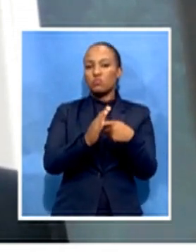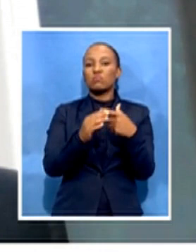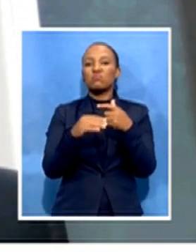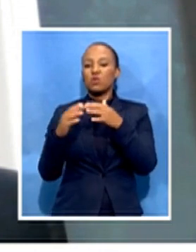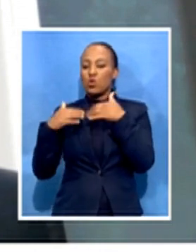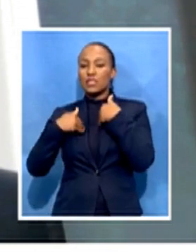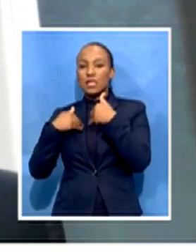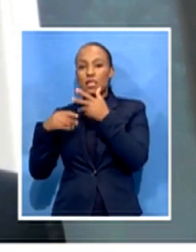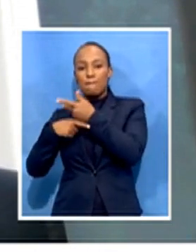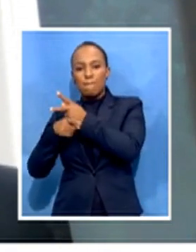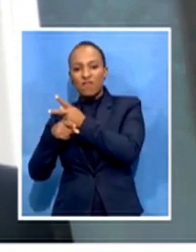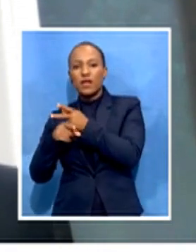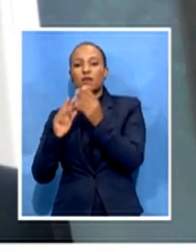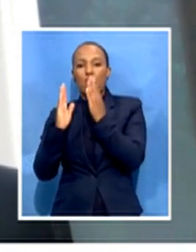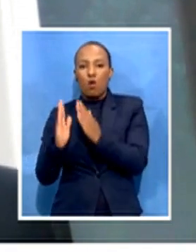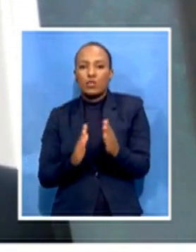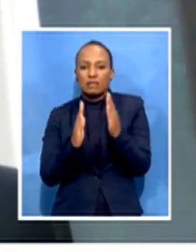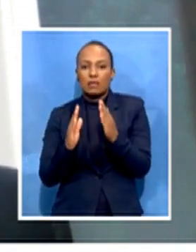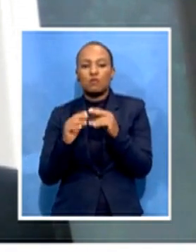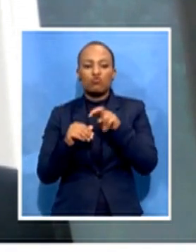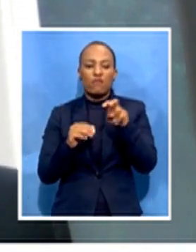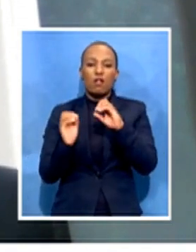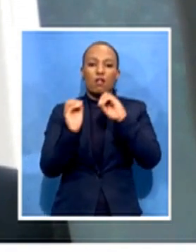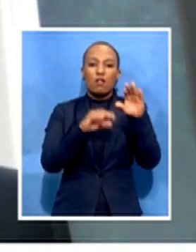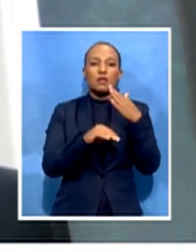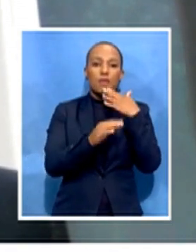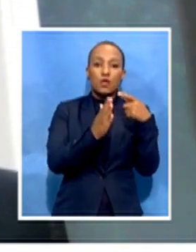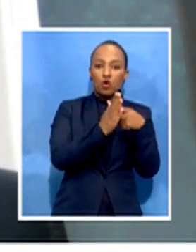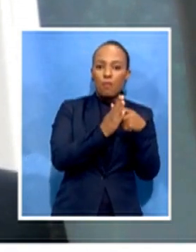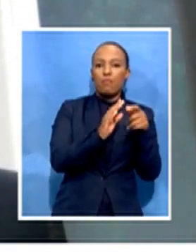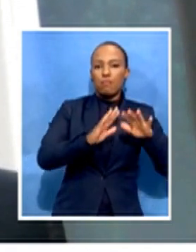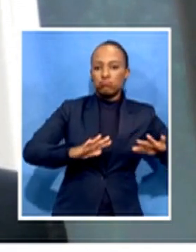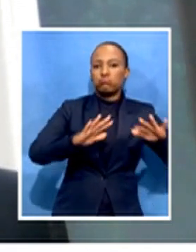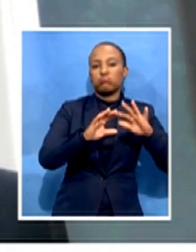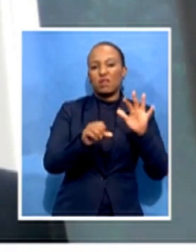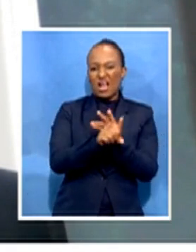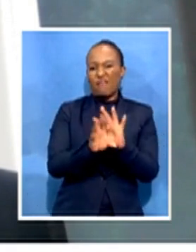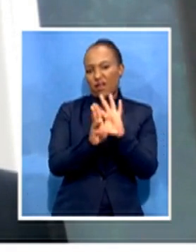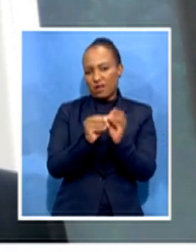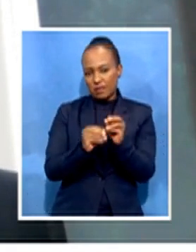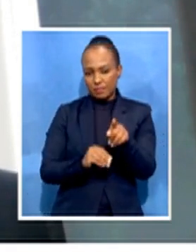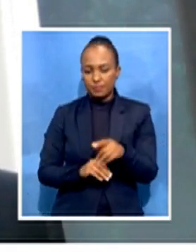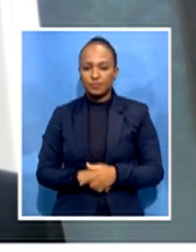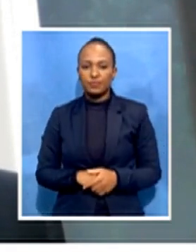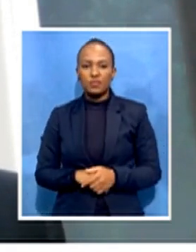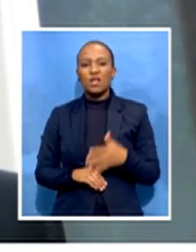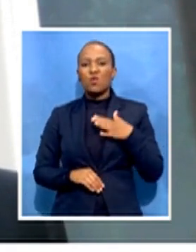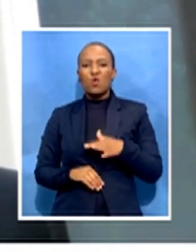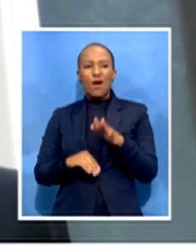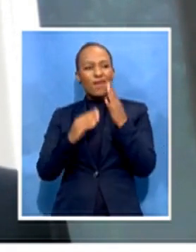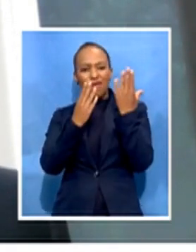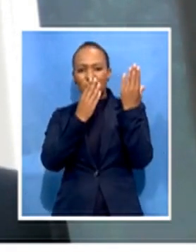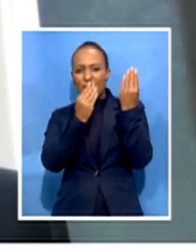into retail and wholesale. So without throwing around figures and stuff, because I think my colleagues before me have done